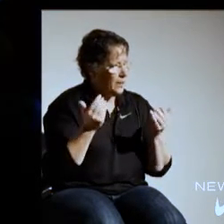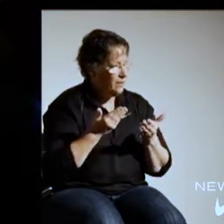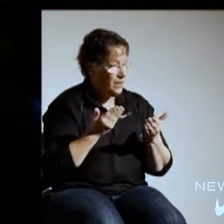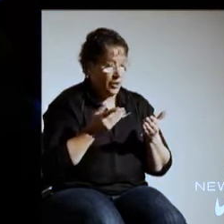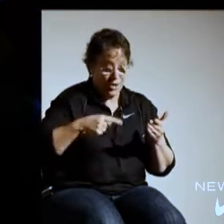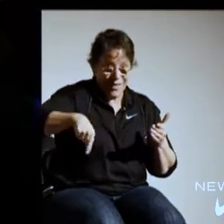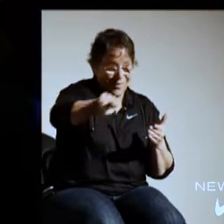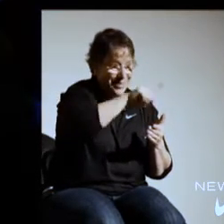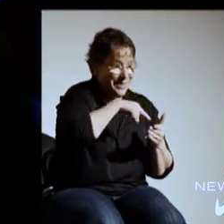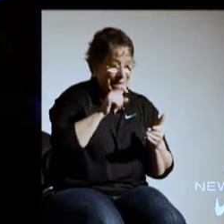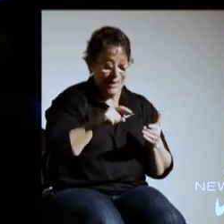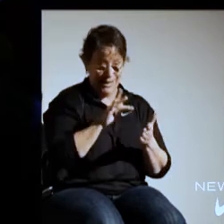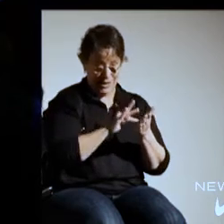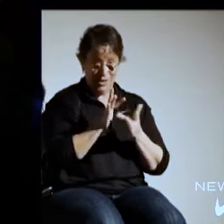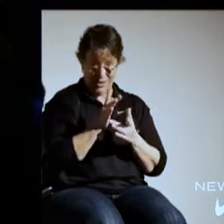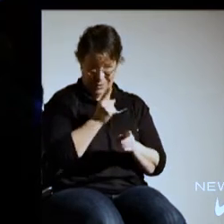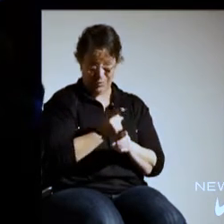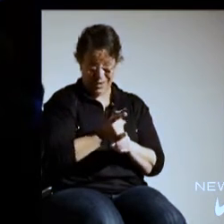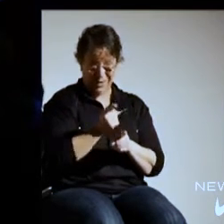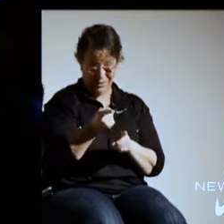What do you think?